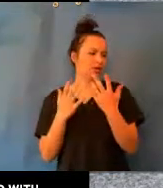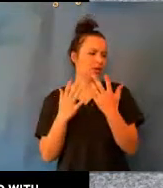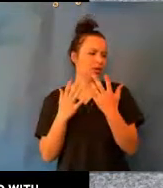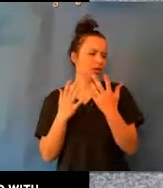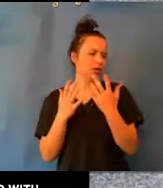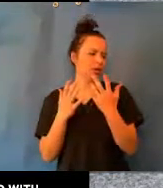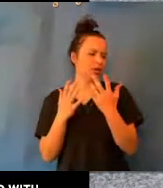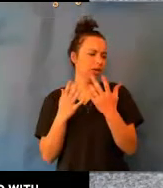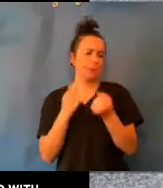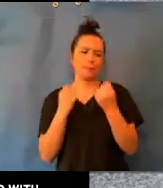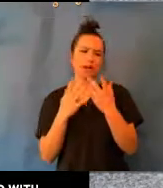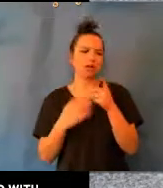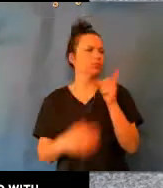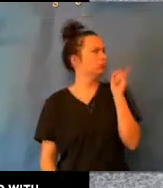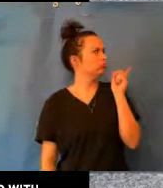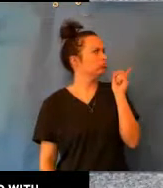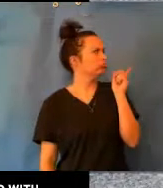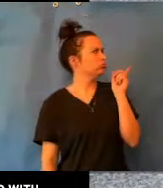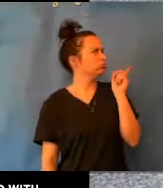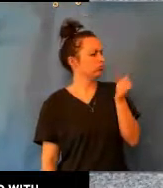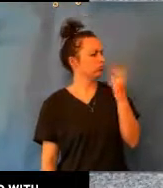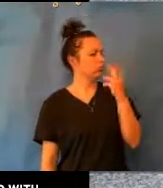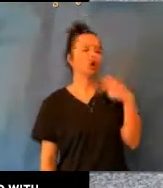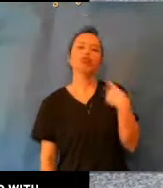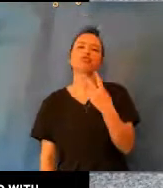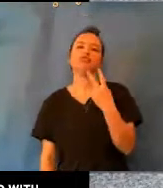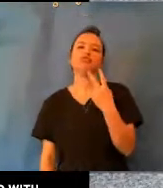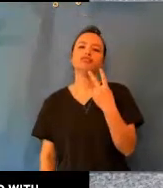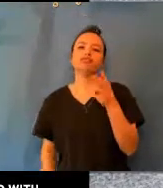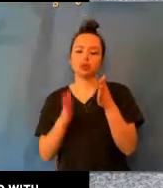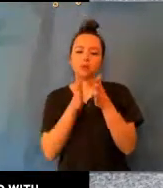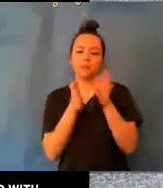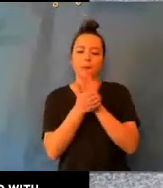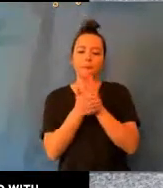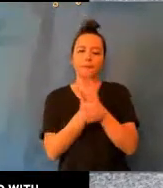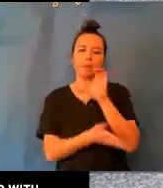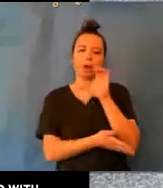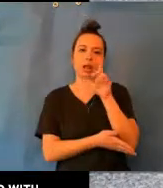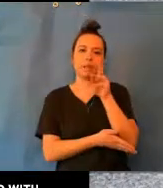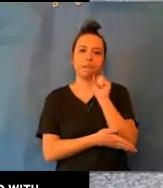go to the tallest part of our penguin. He's about 2 small paper clips tall.